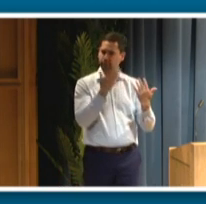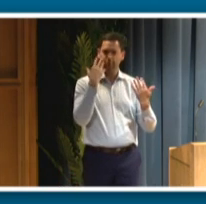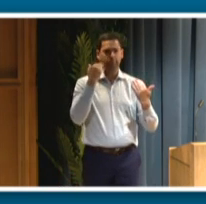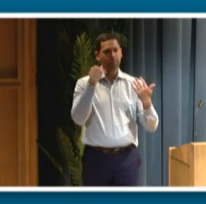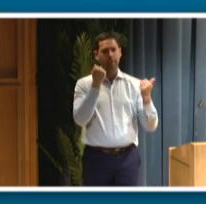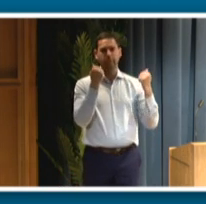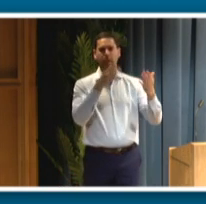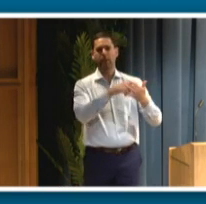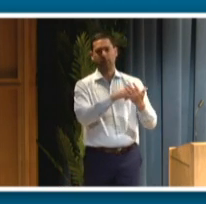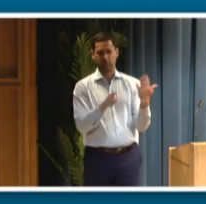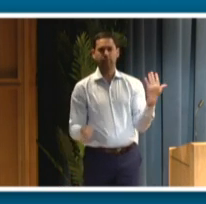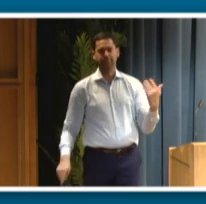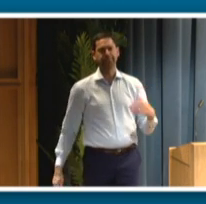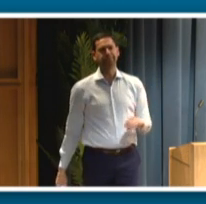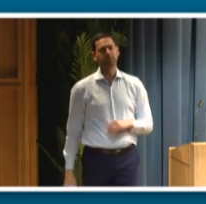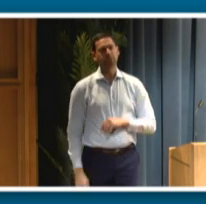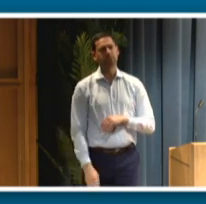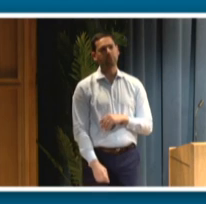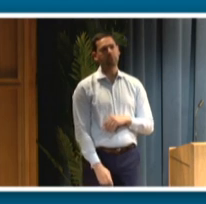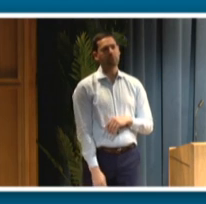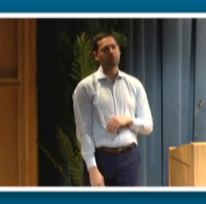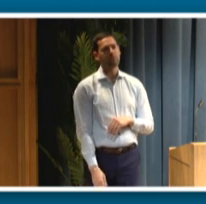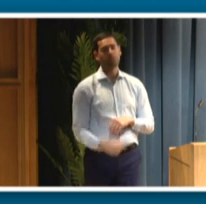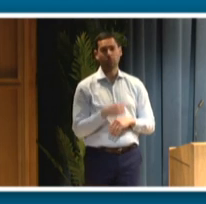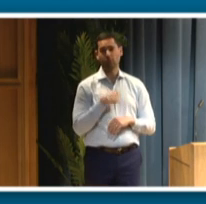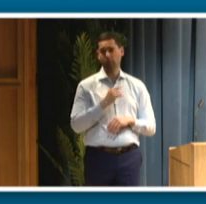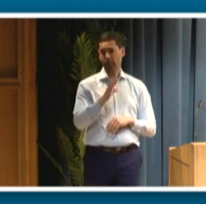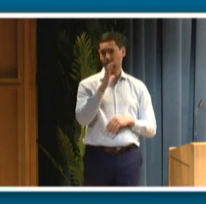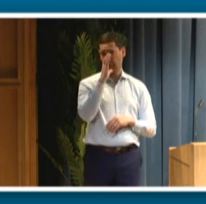And you know what's most fascinating about it is